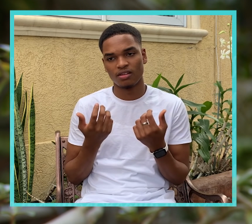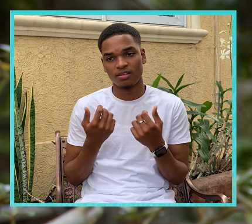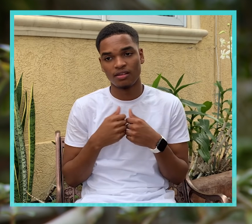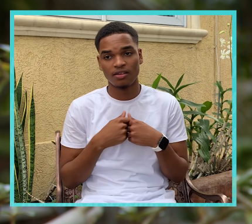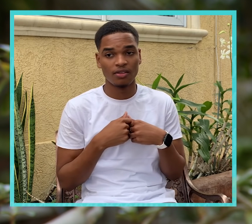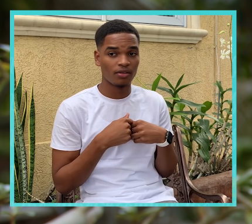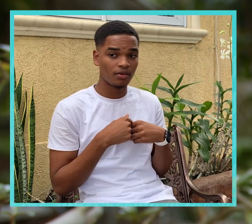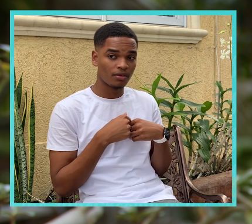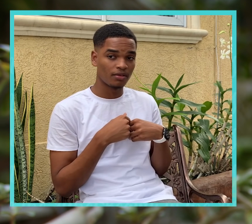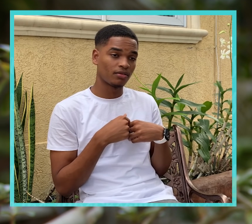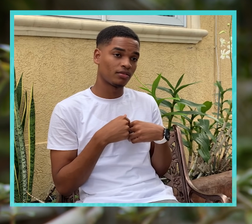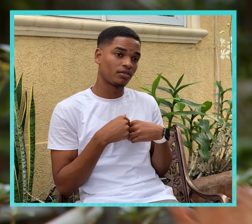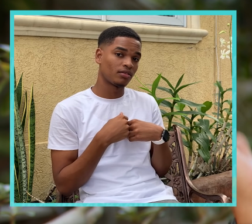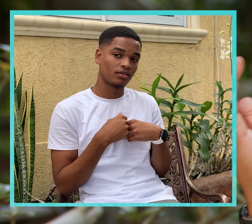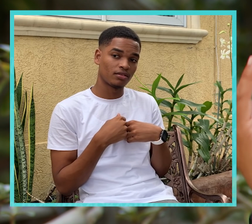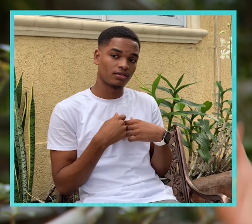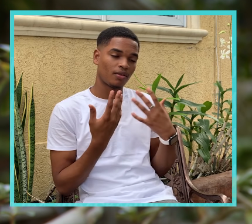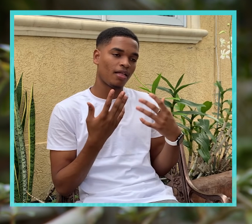It's my first award.